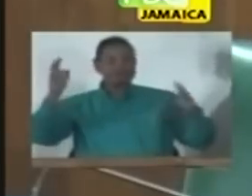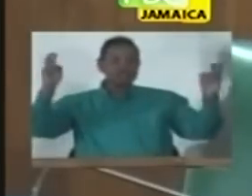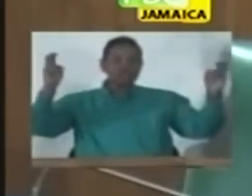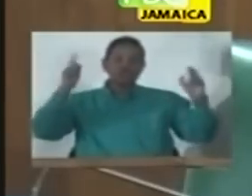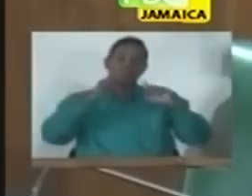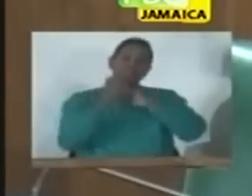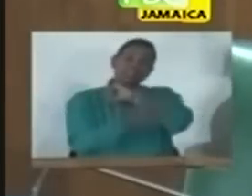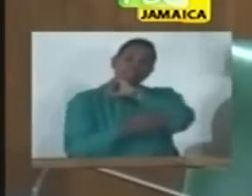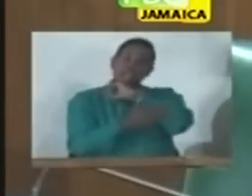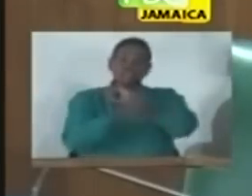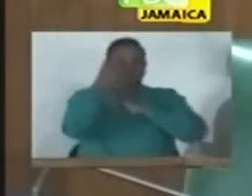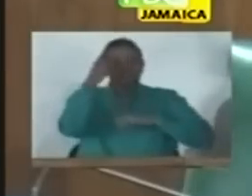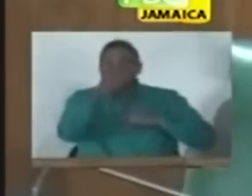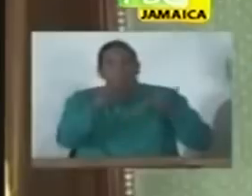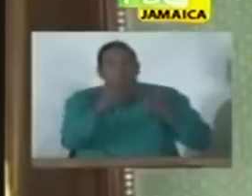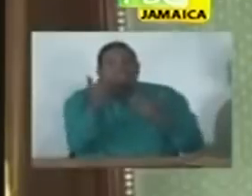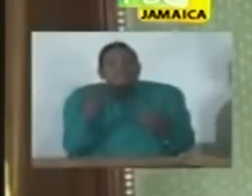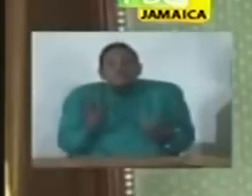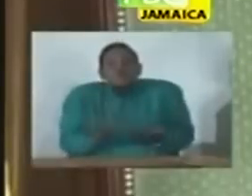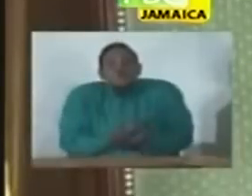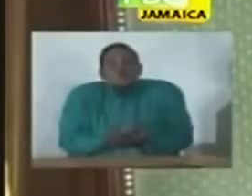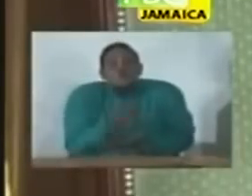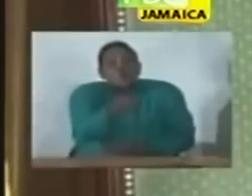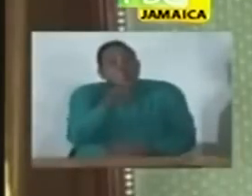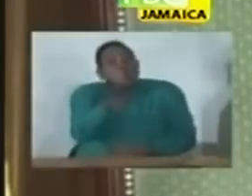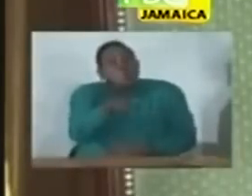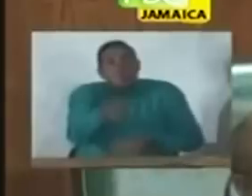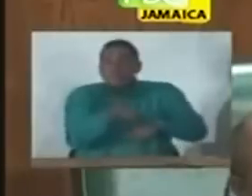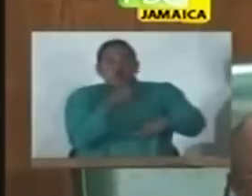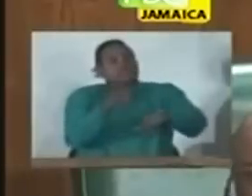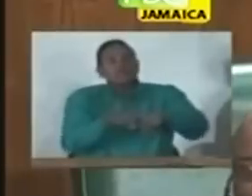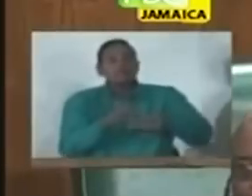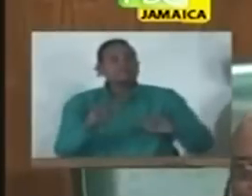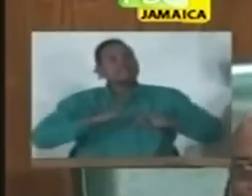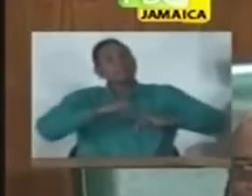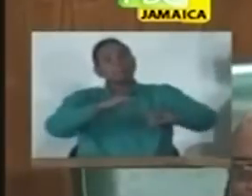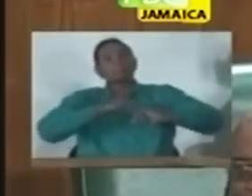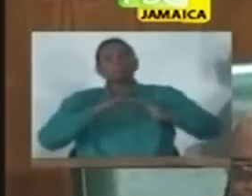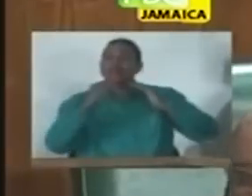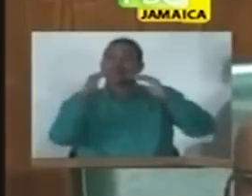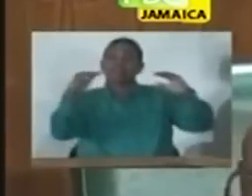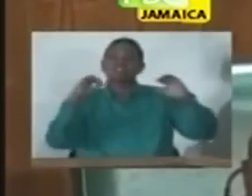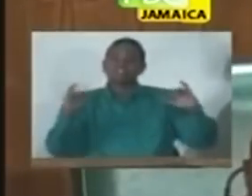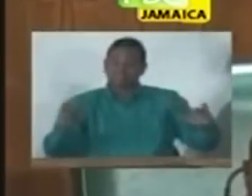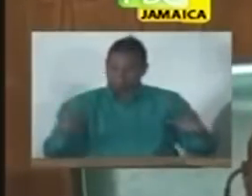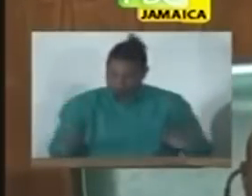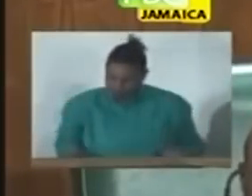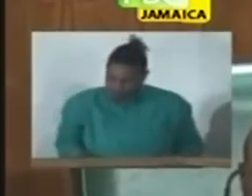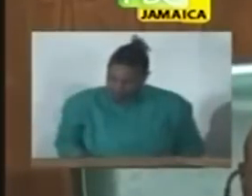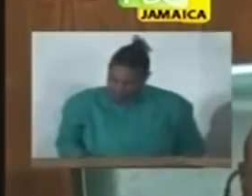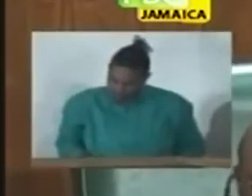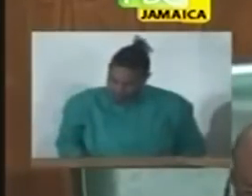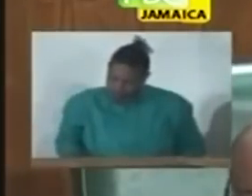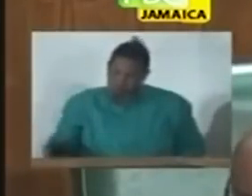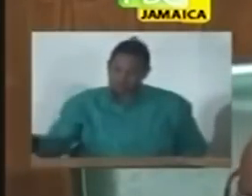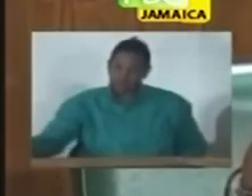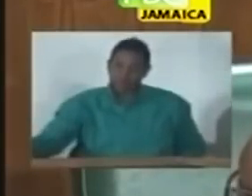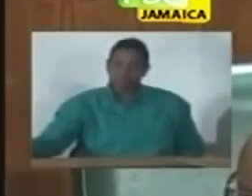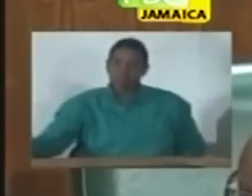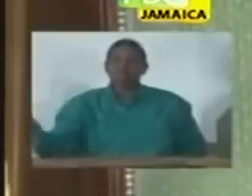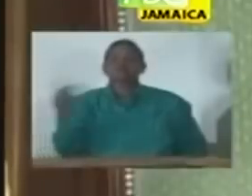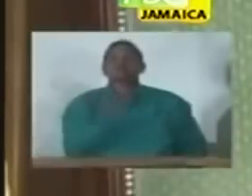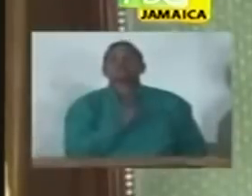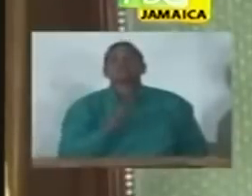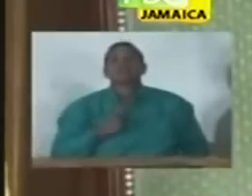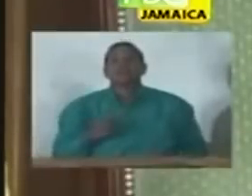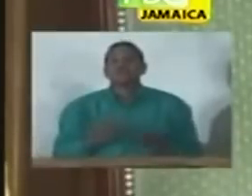nation. Senator Morgan, Senator Knight is well aware that every senator has the right to be heard and participate in a debate.